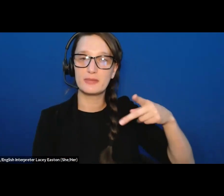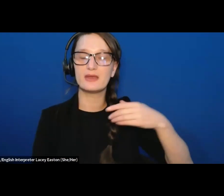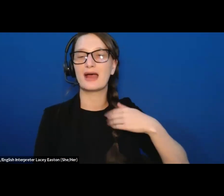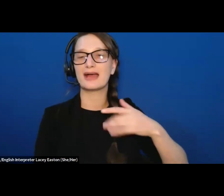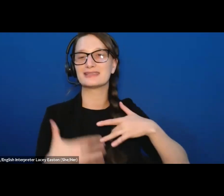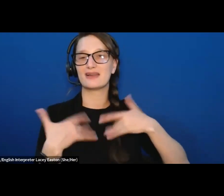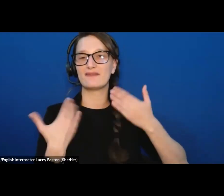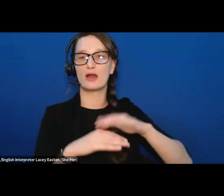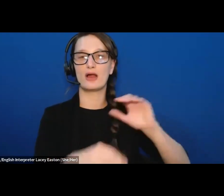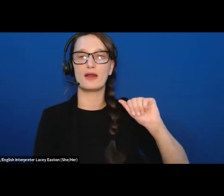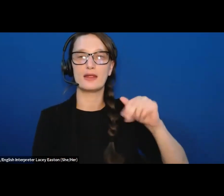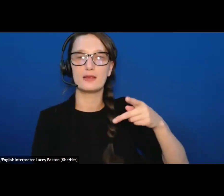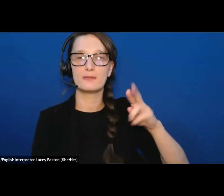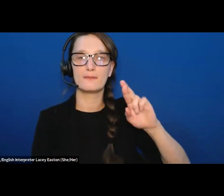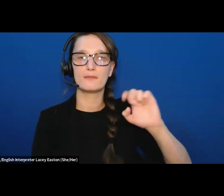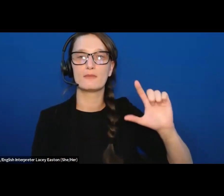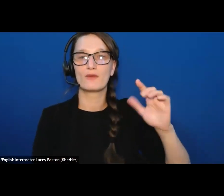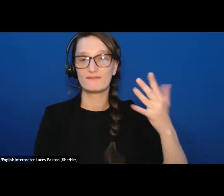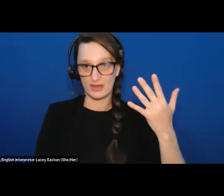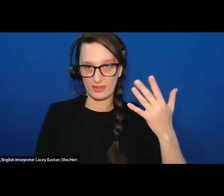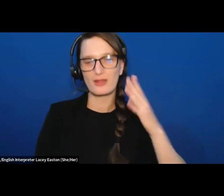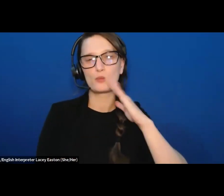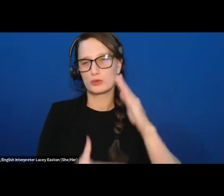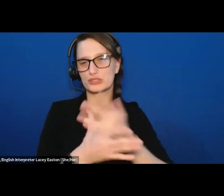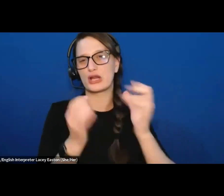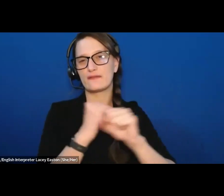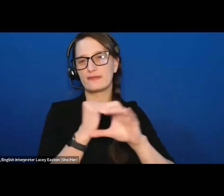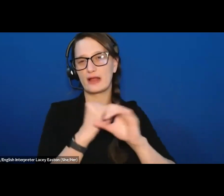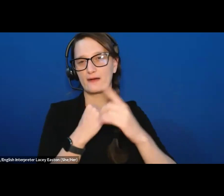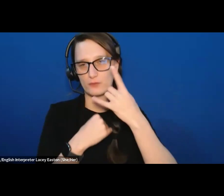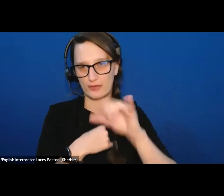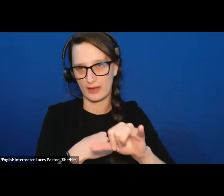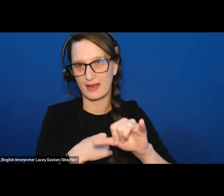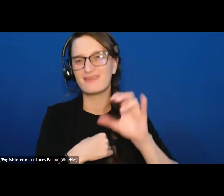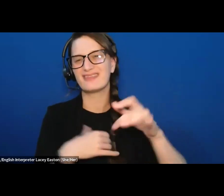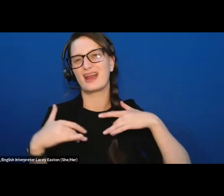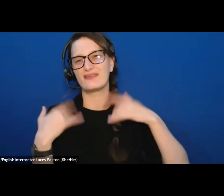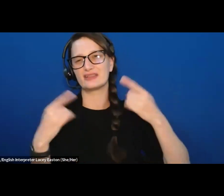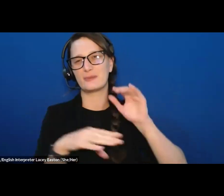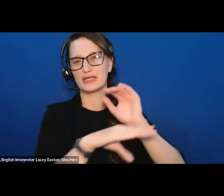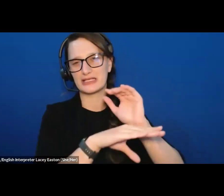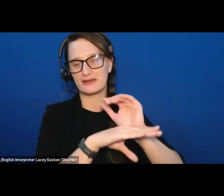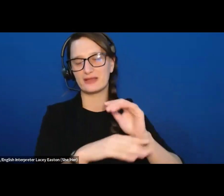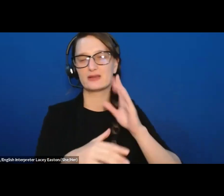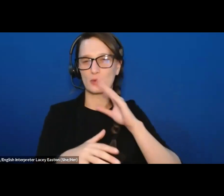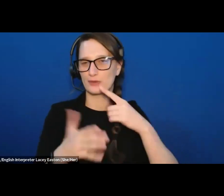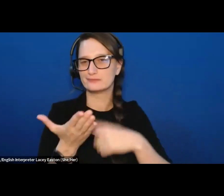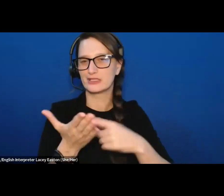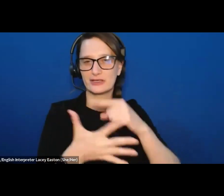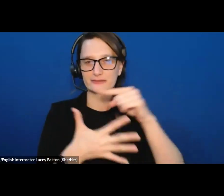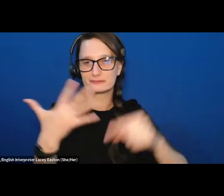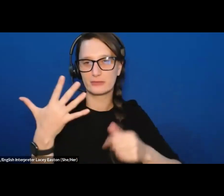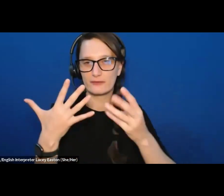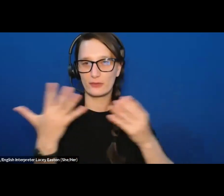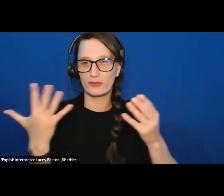I want to share the flyer for in the evening. So we'll get into some of those different things, as well as where I've been at town